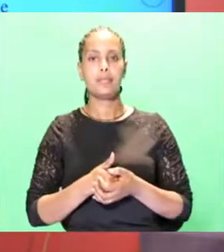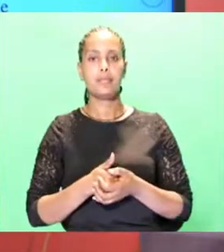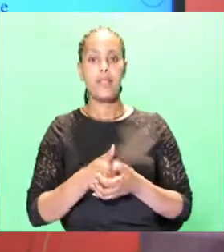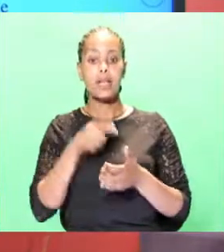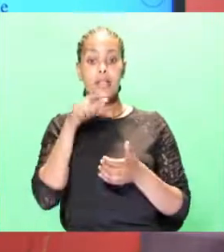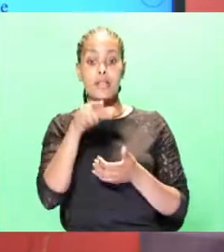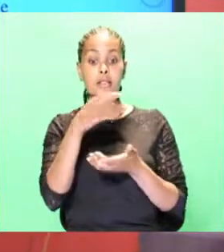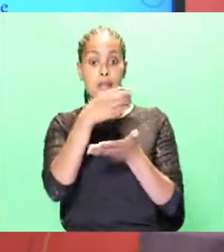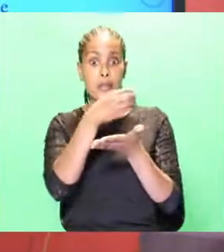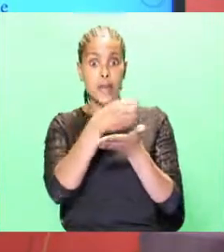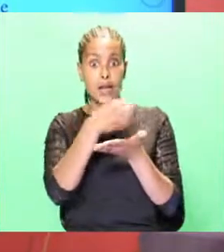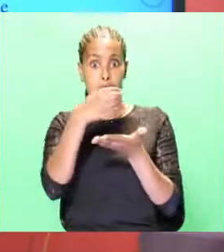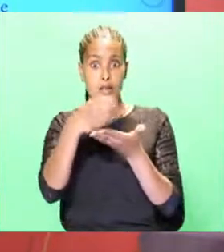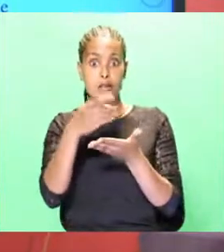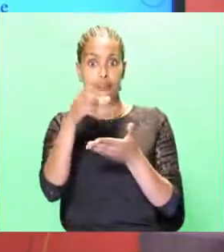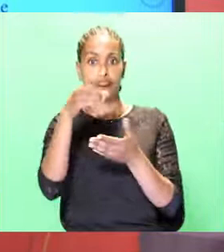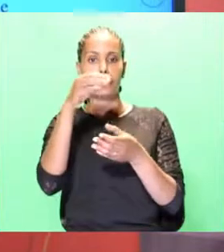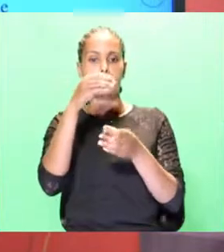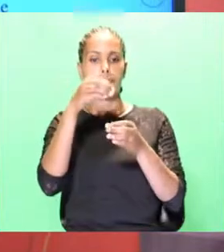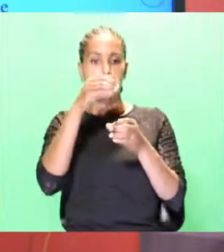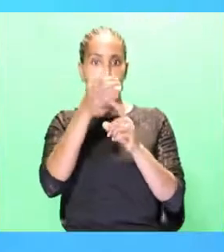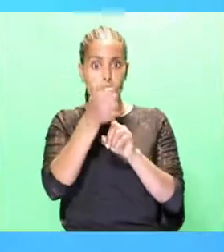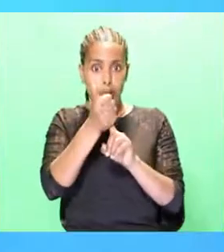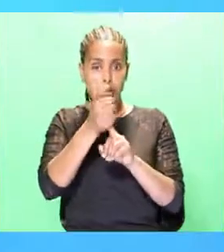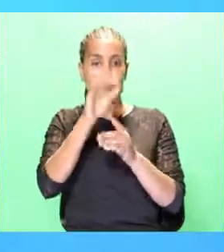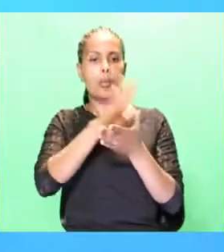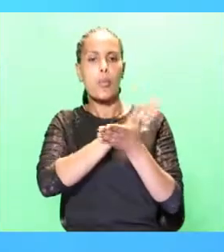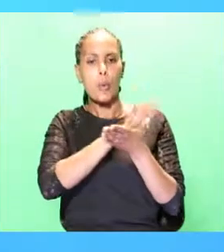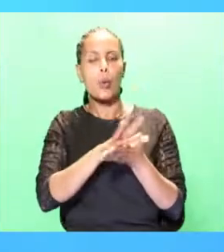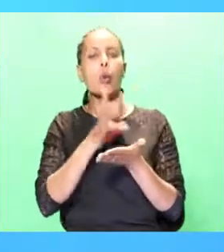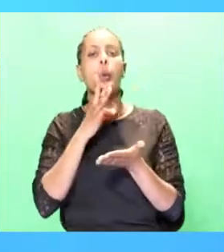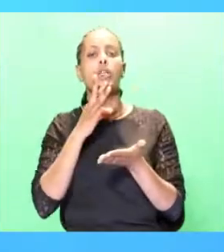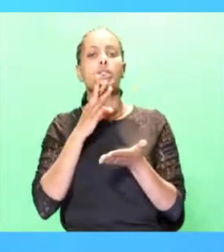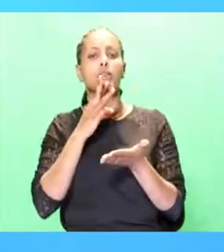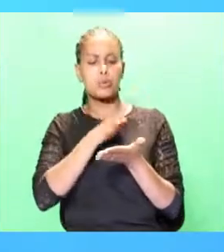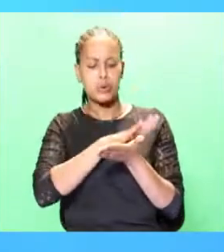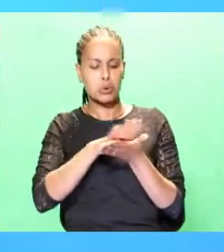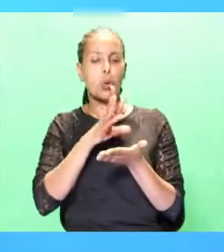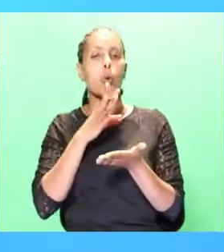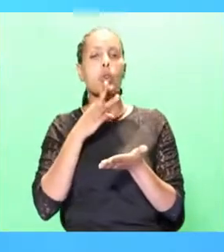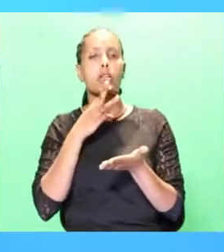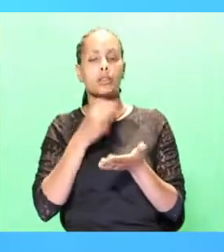This beaker contains pure water. Pure water.